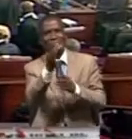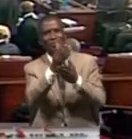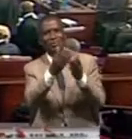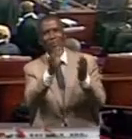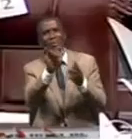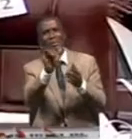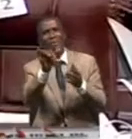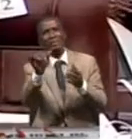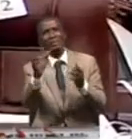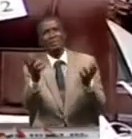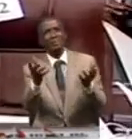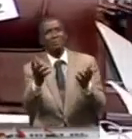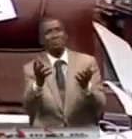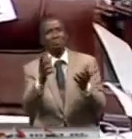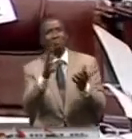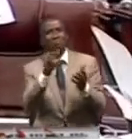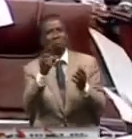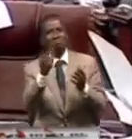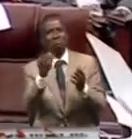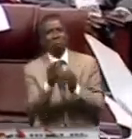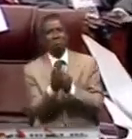p.m.